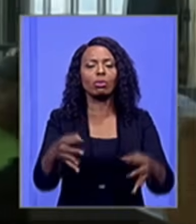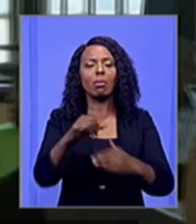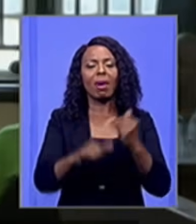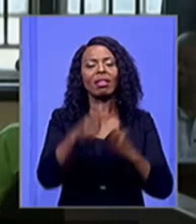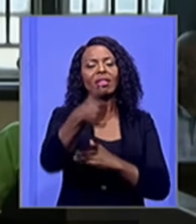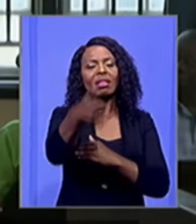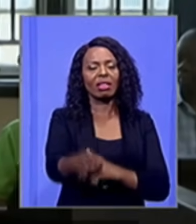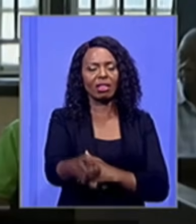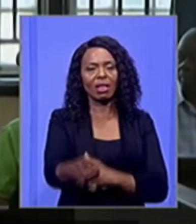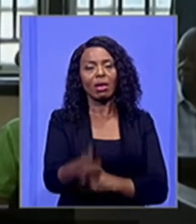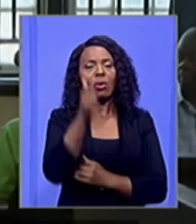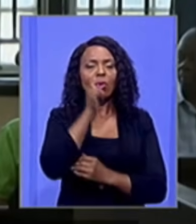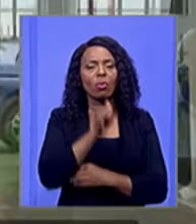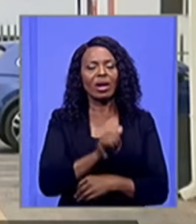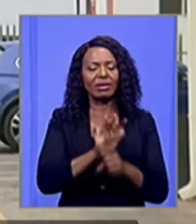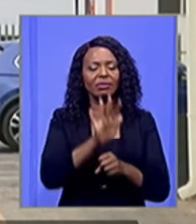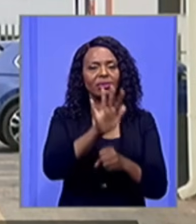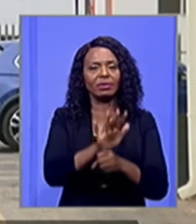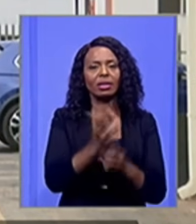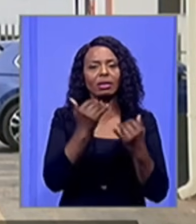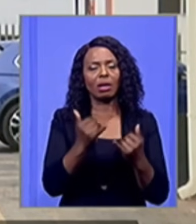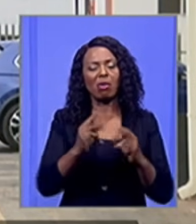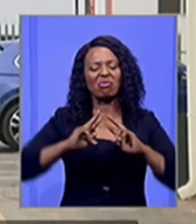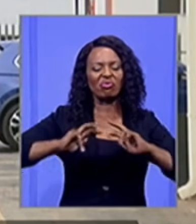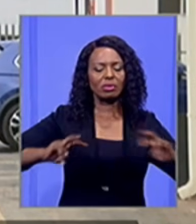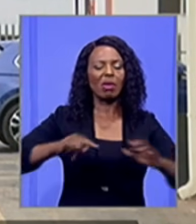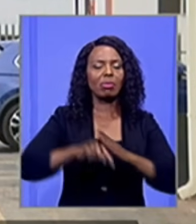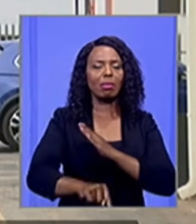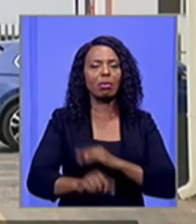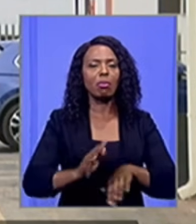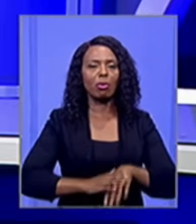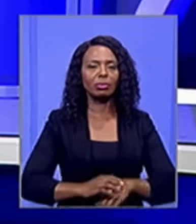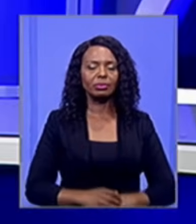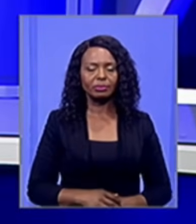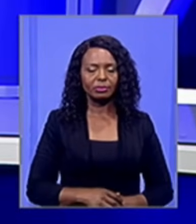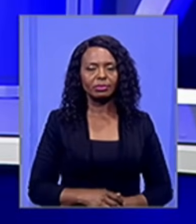tla be hlola matsatsi a 15 ha ho ntse ho etswa dipatlisiso.